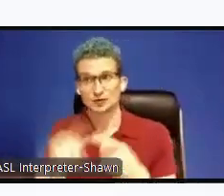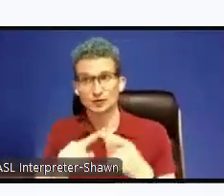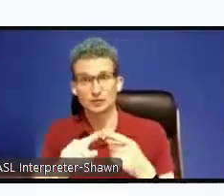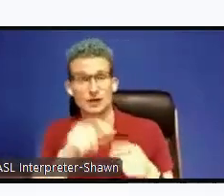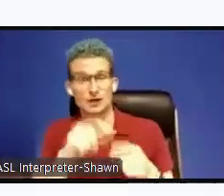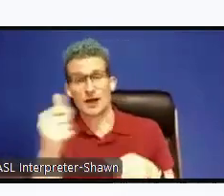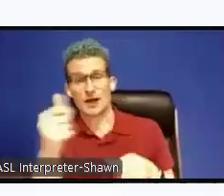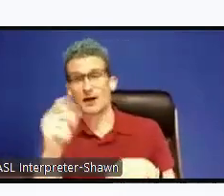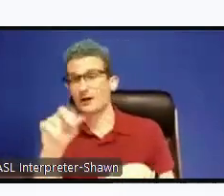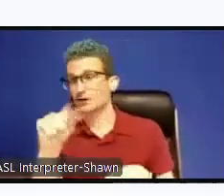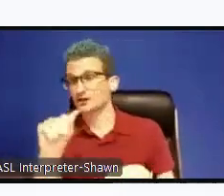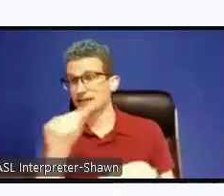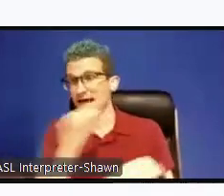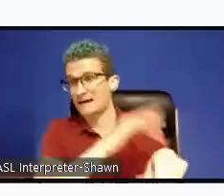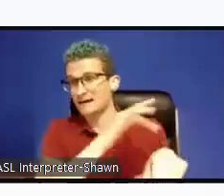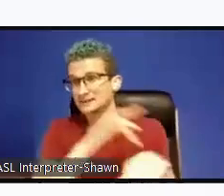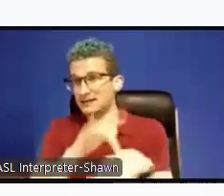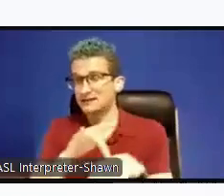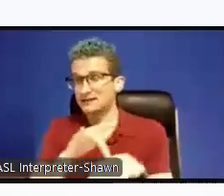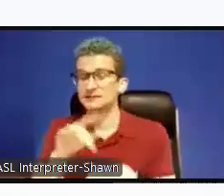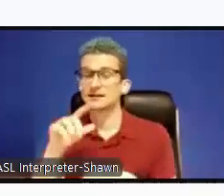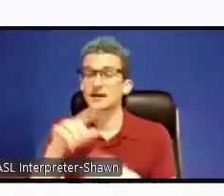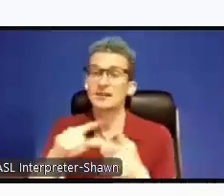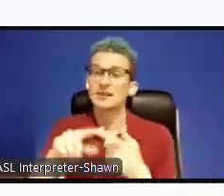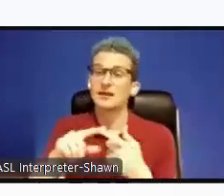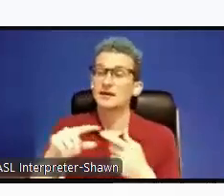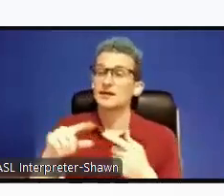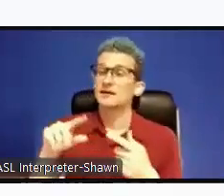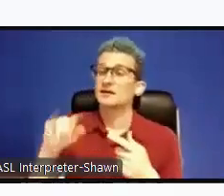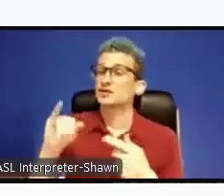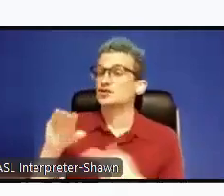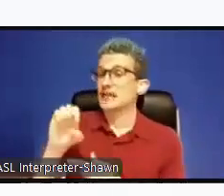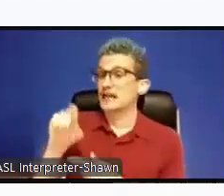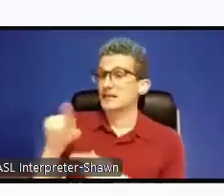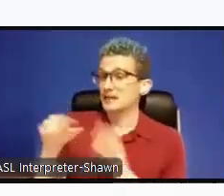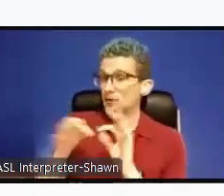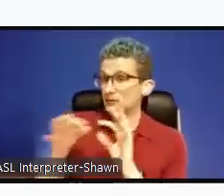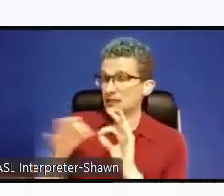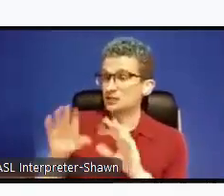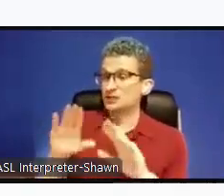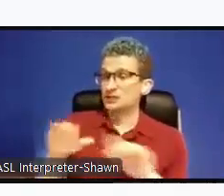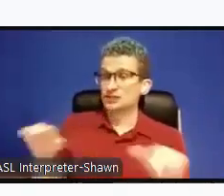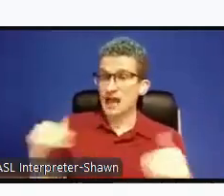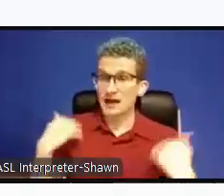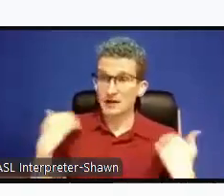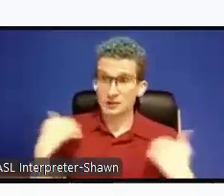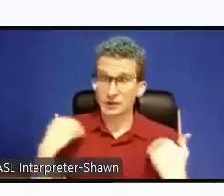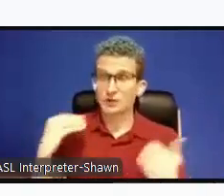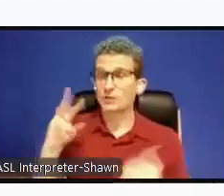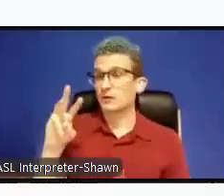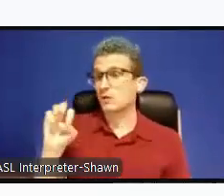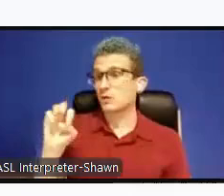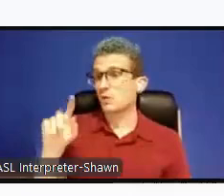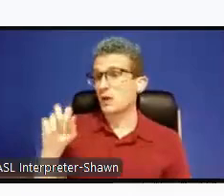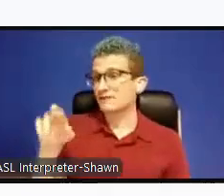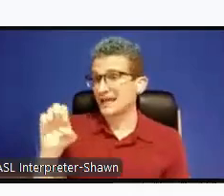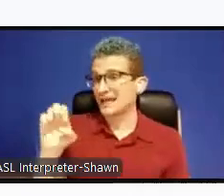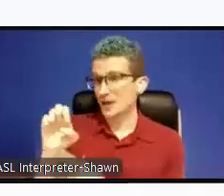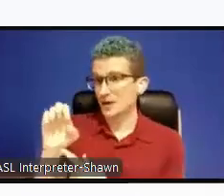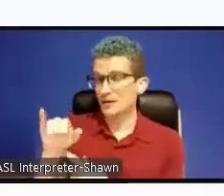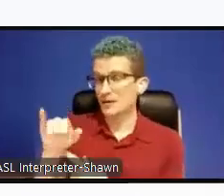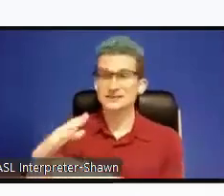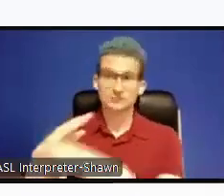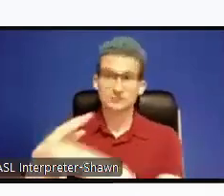know, Jamie, you talked about some of it's in child welfare, that's protected, but is there a way for us to see sort